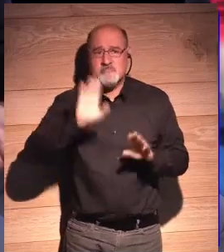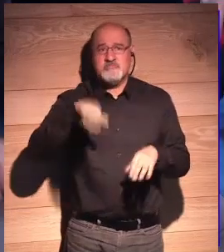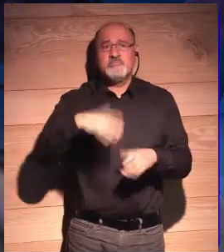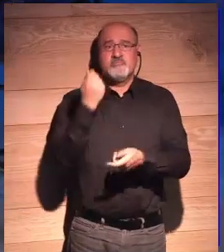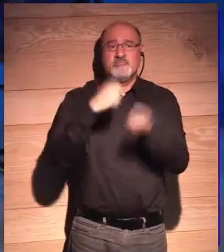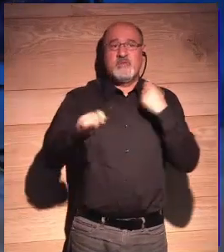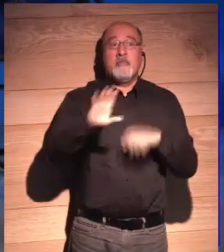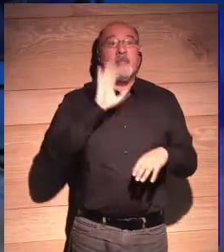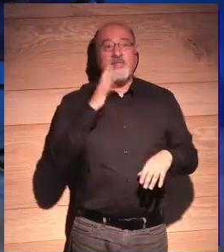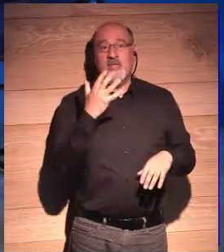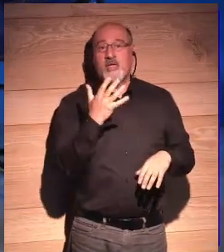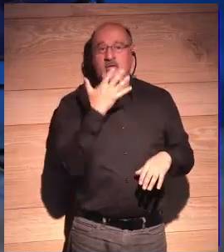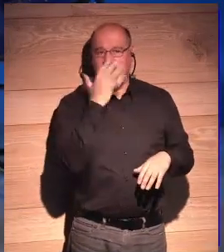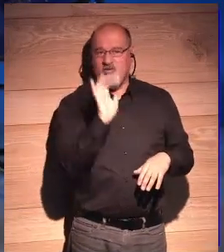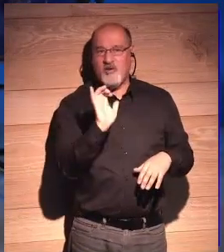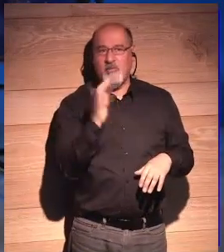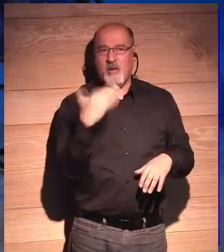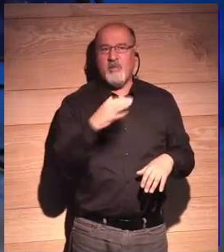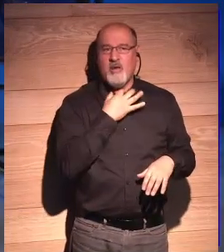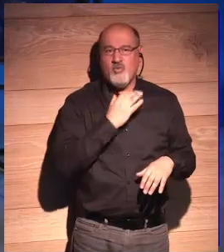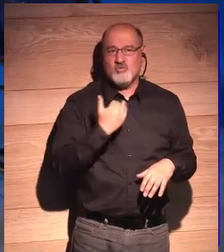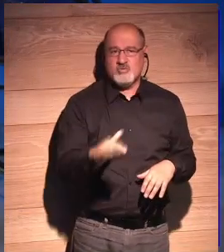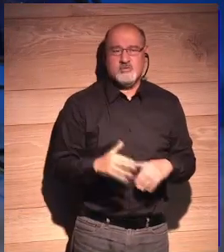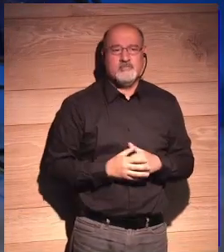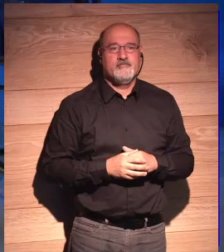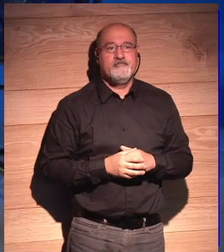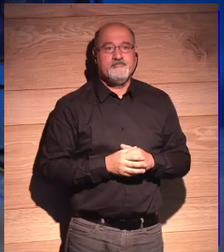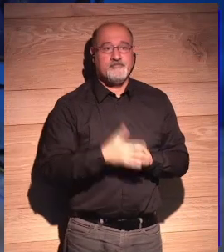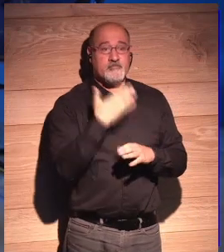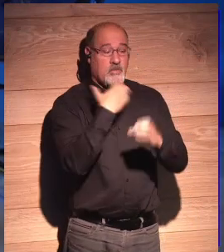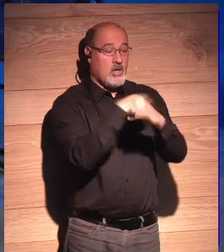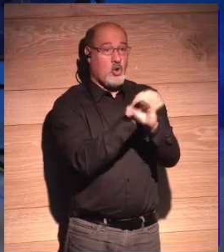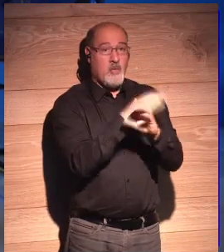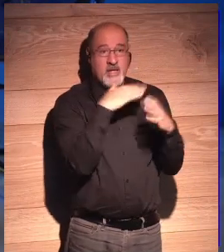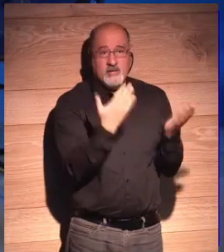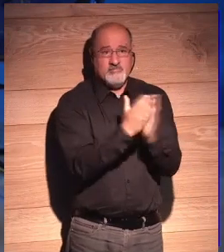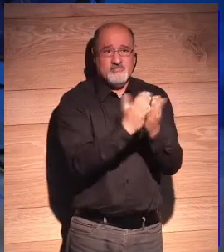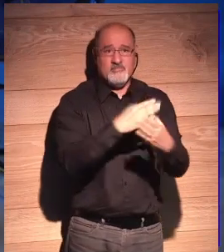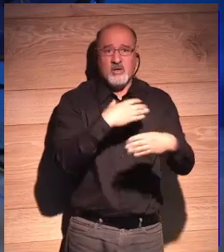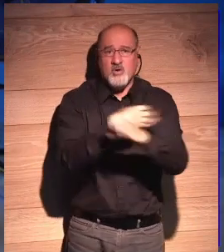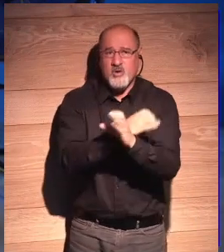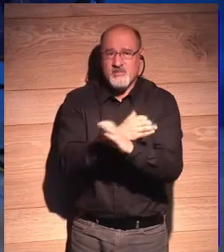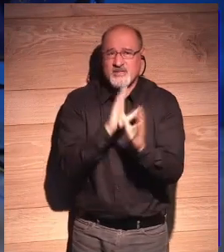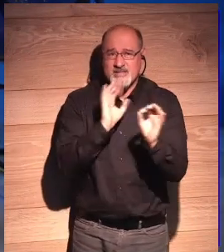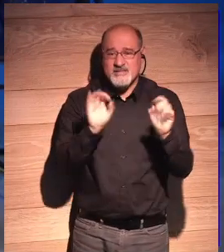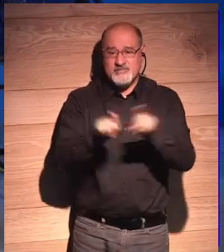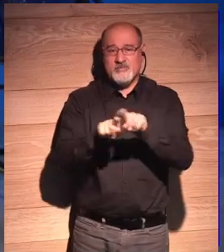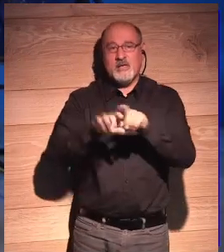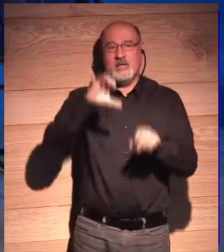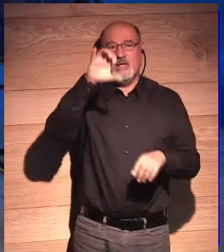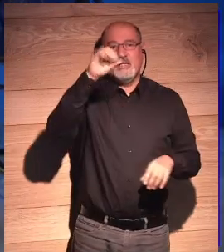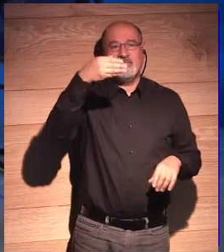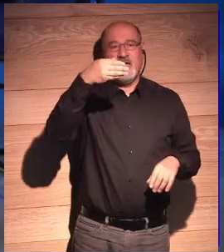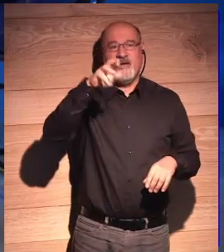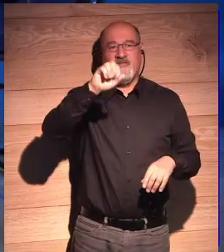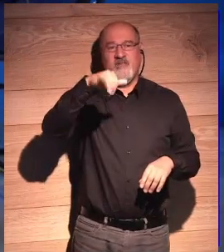Sin embargo, hay otro punto en el que However, there's another point at where the comic books are right now, which is in the